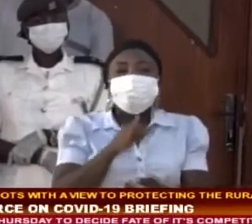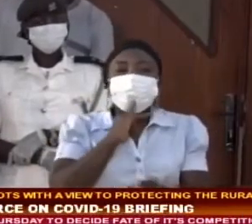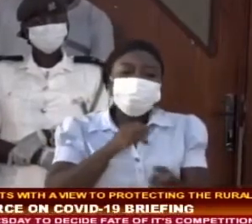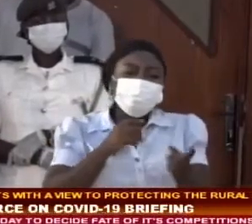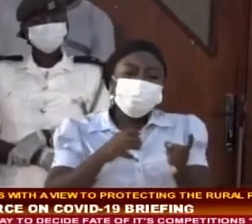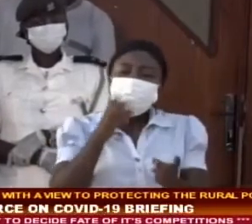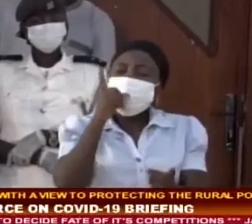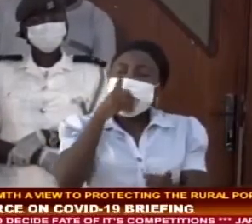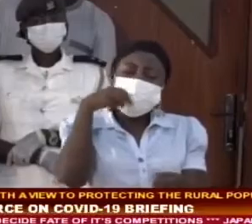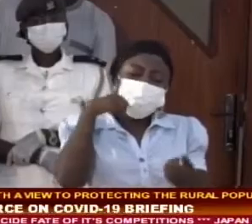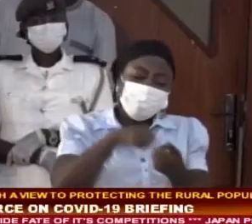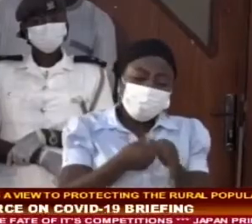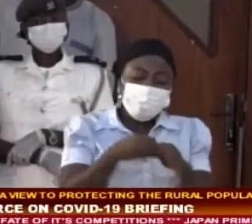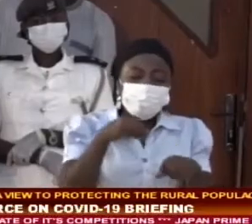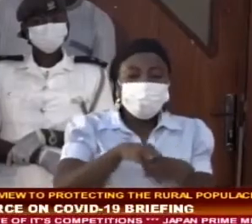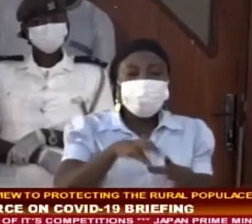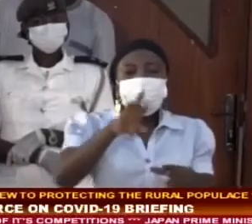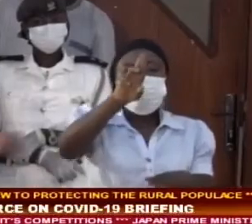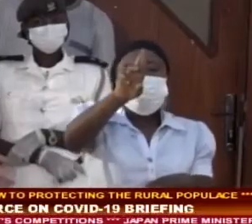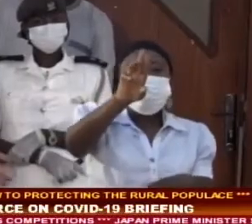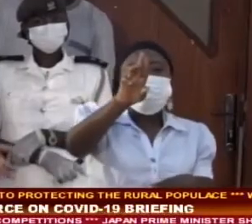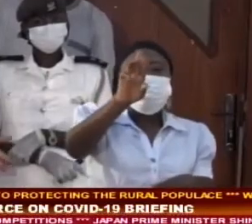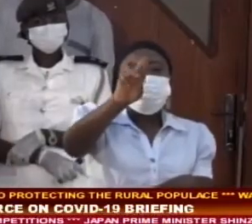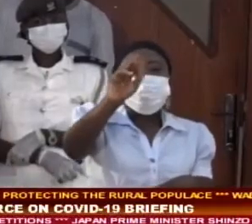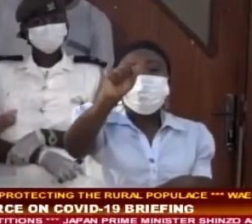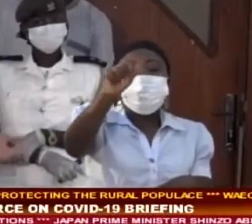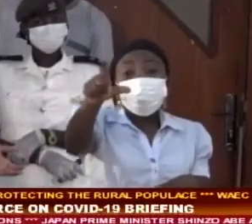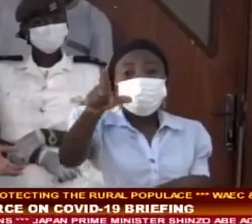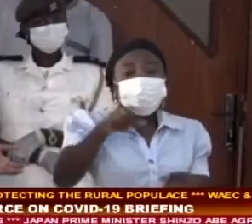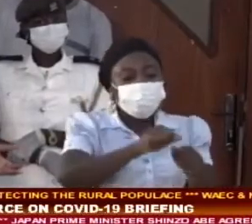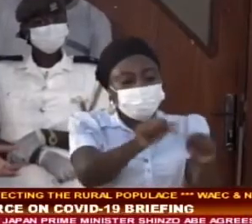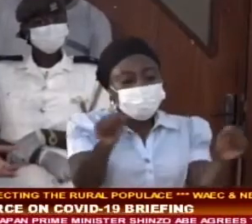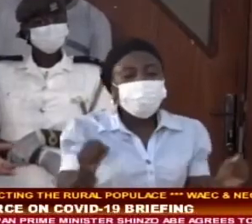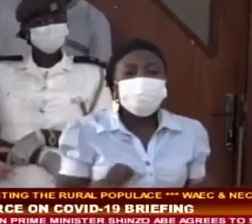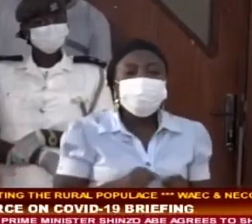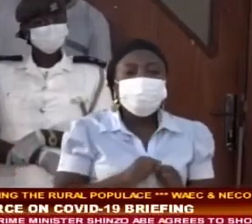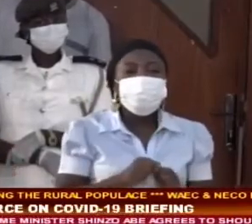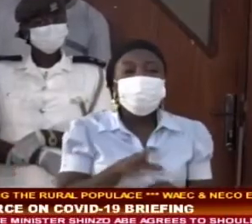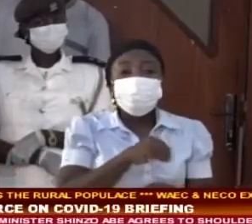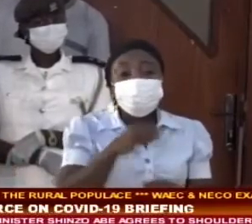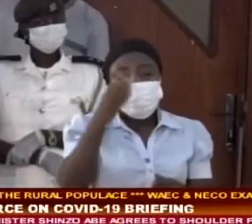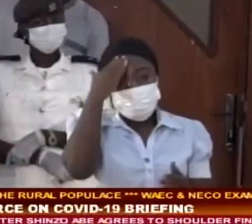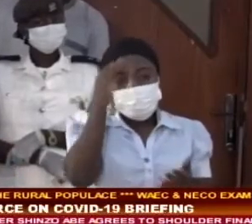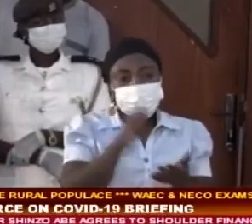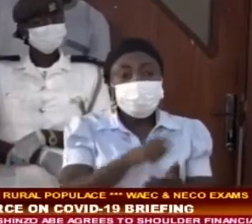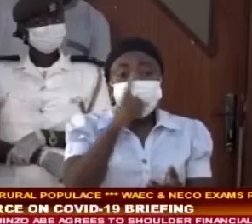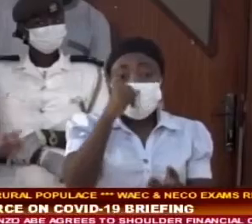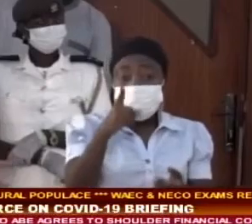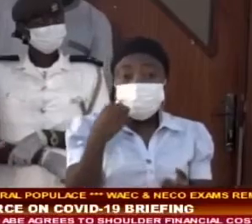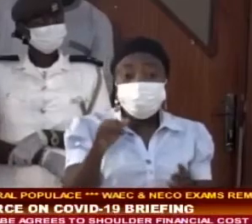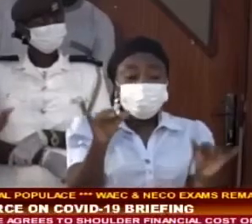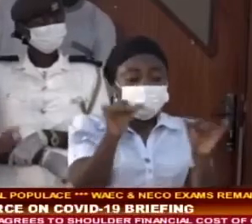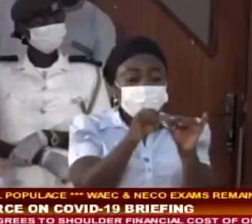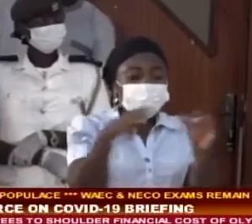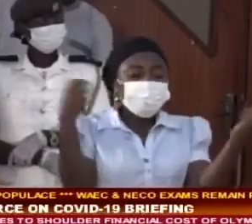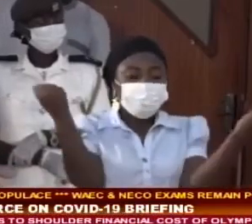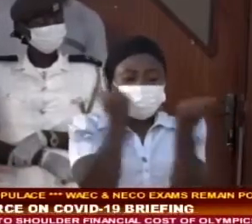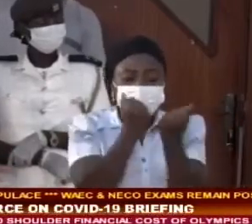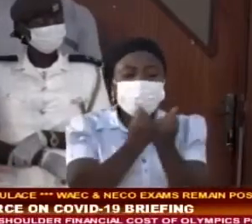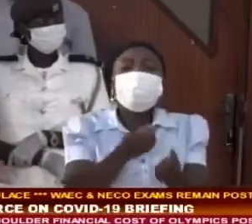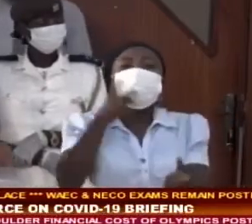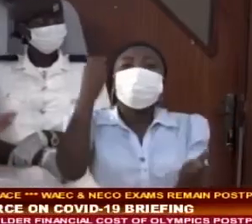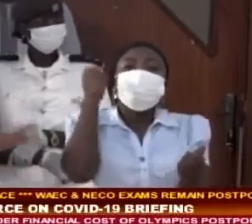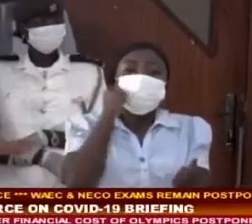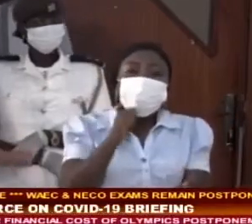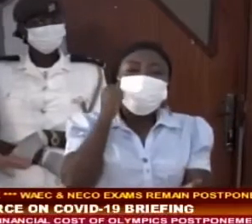major challenge in rural areas. And of course, we know that some of the precautionary measures in the fight against COVID-19 is the constant washing of